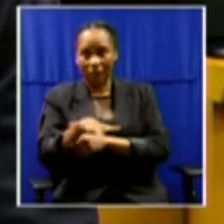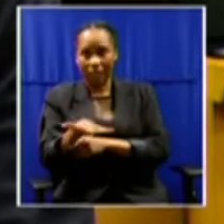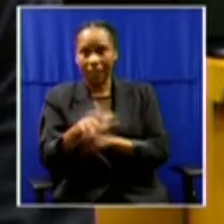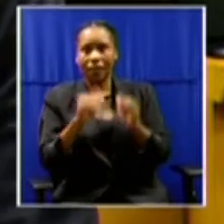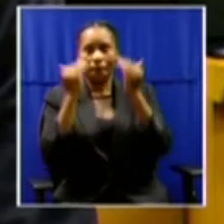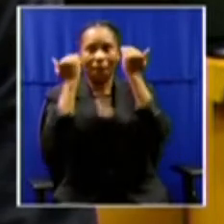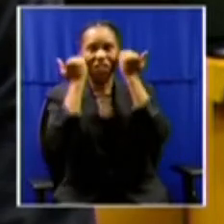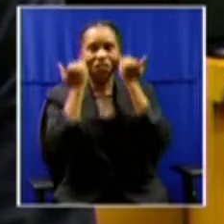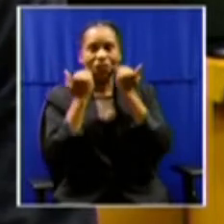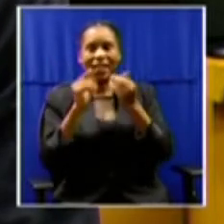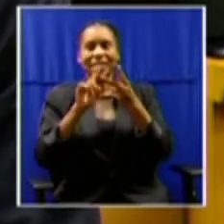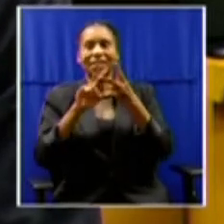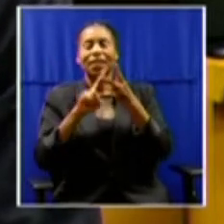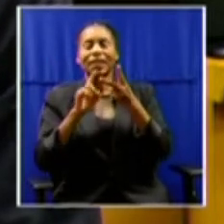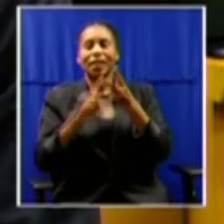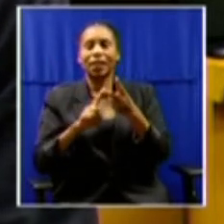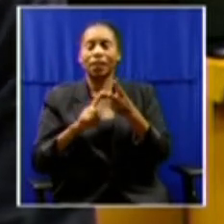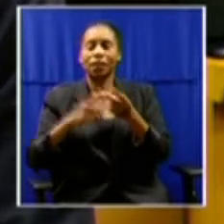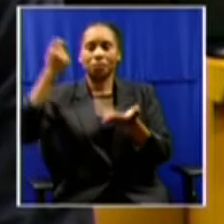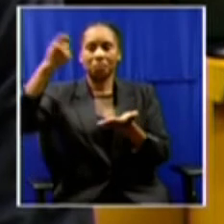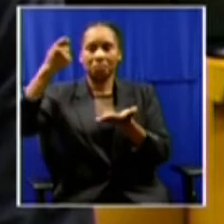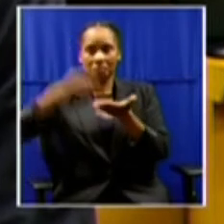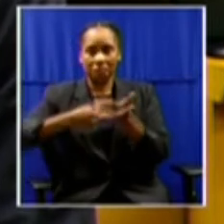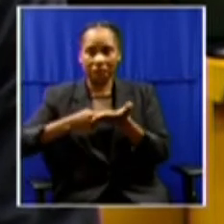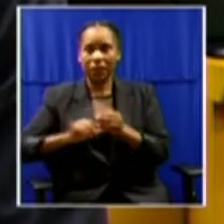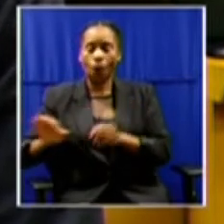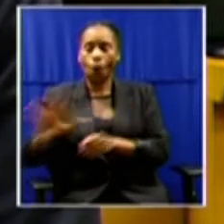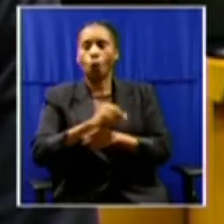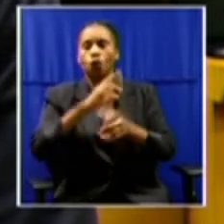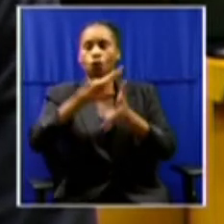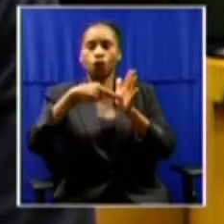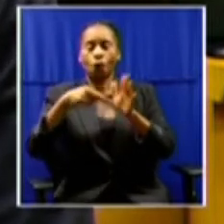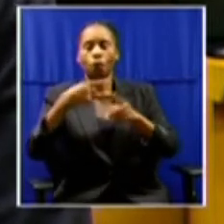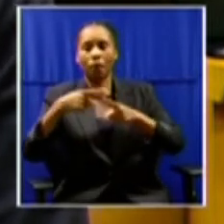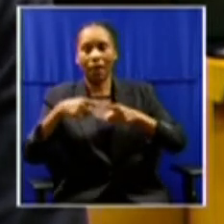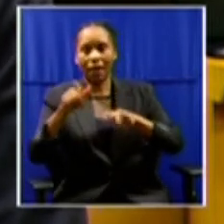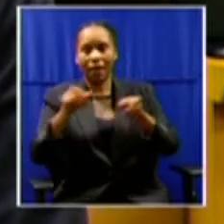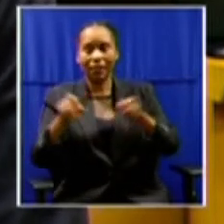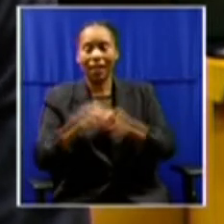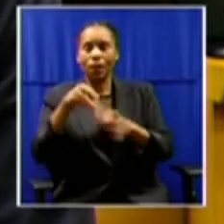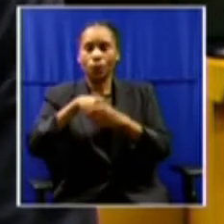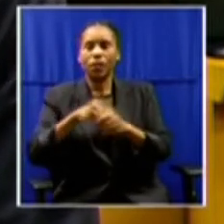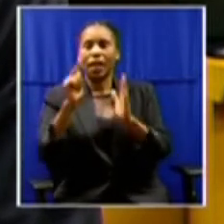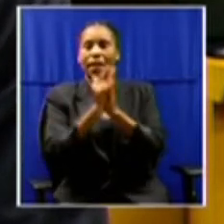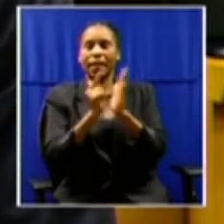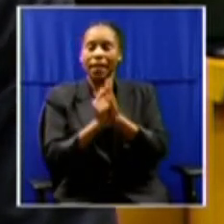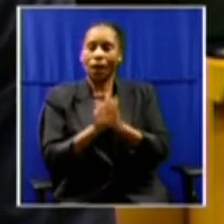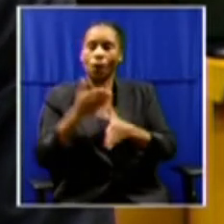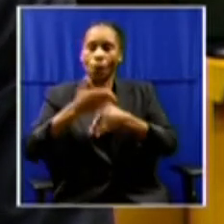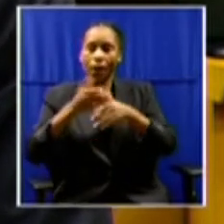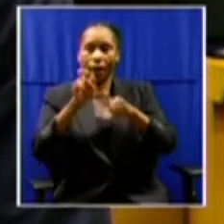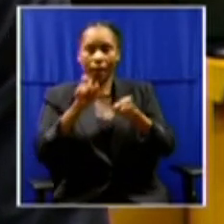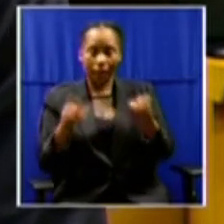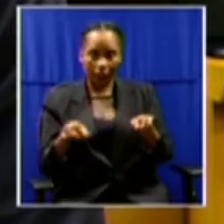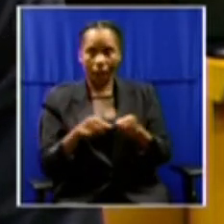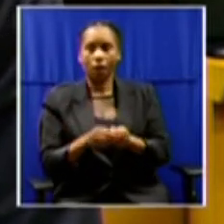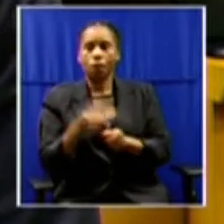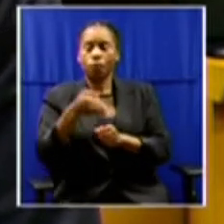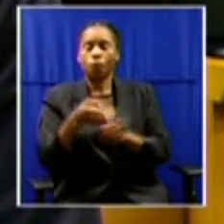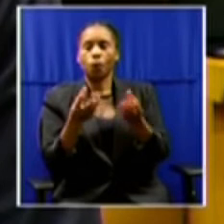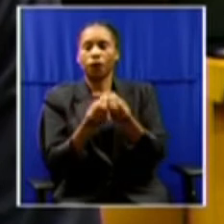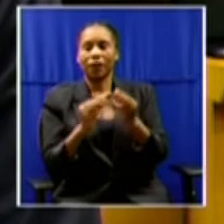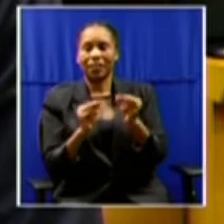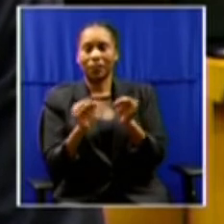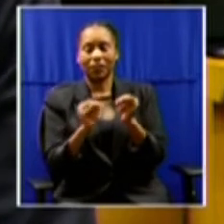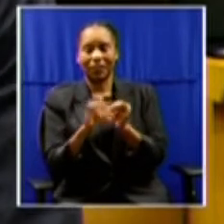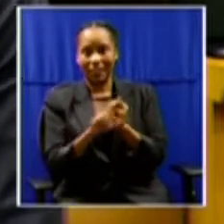the prosecutors, and the entire role players, including the legal practitioners, work together in management of the court role to